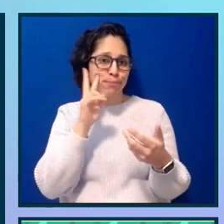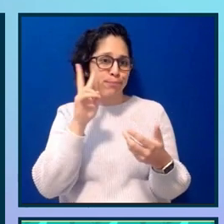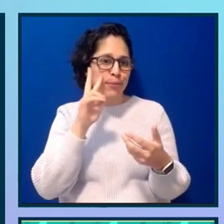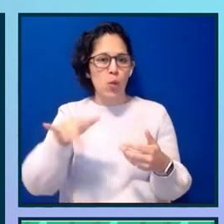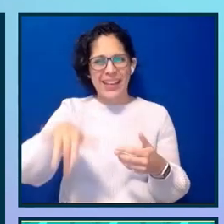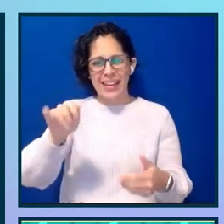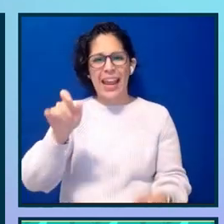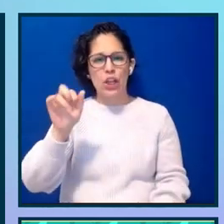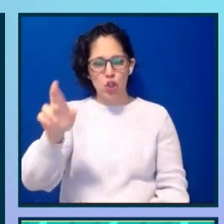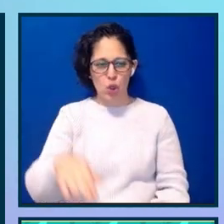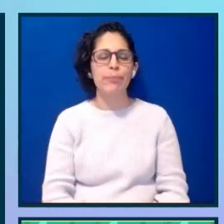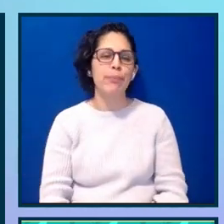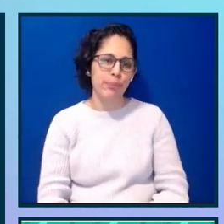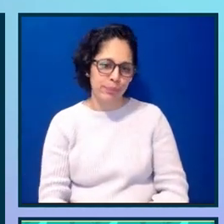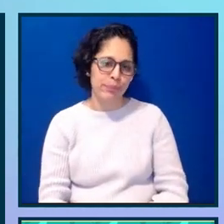Enter.